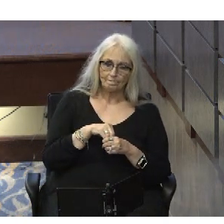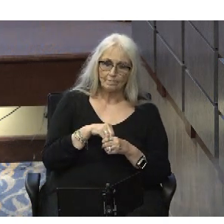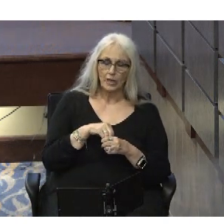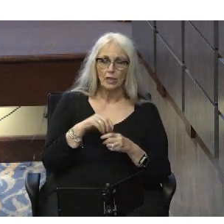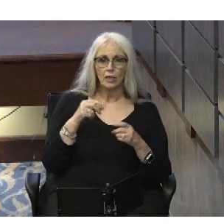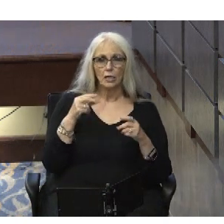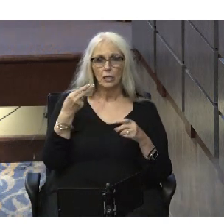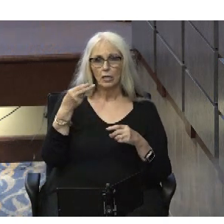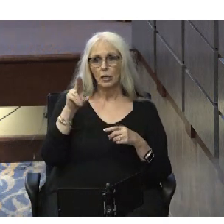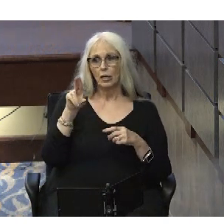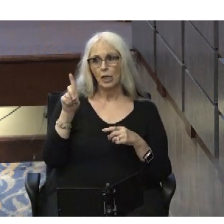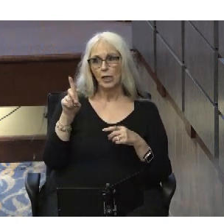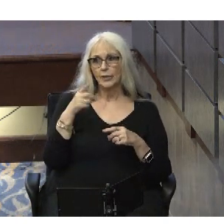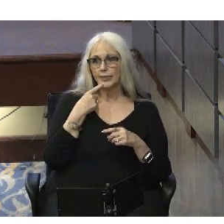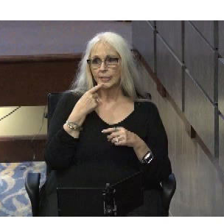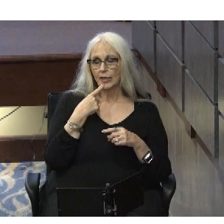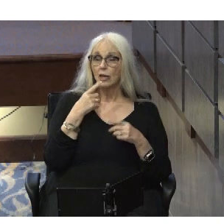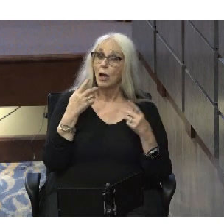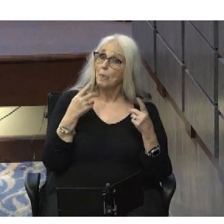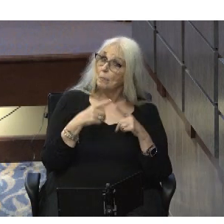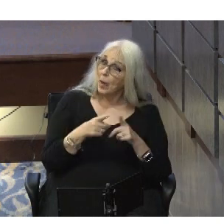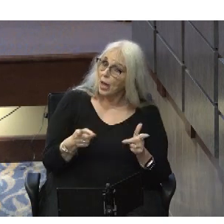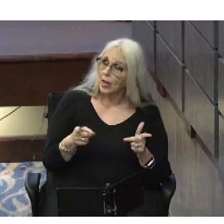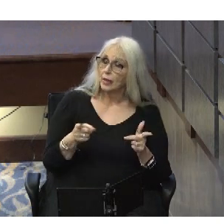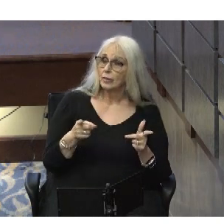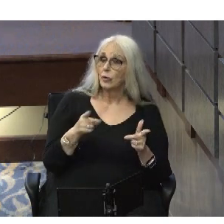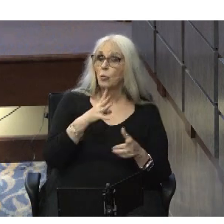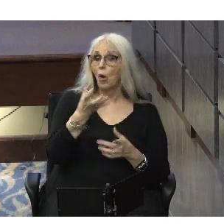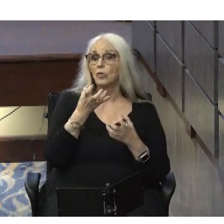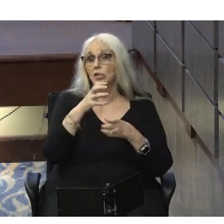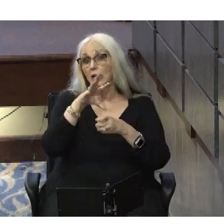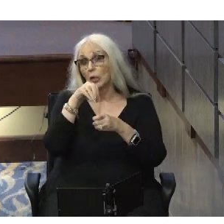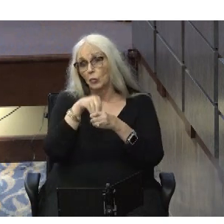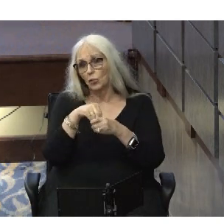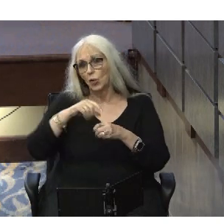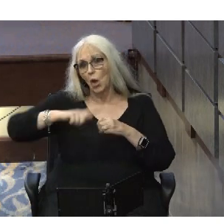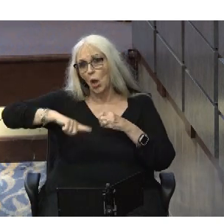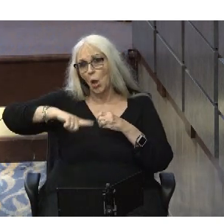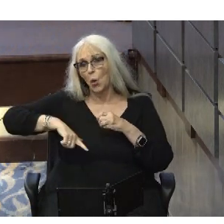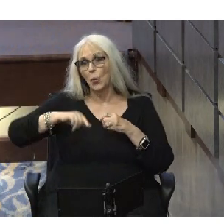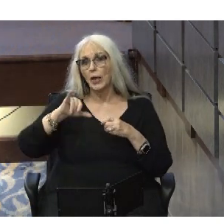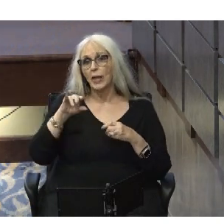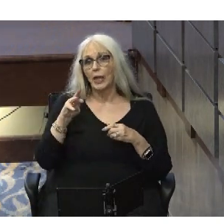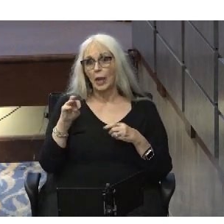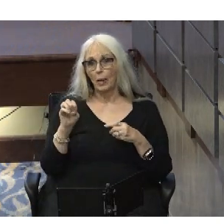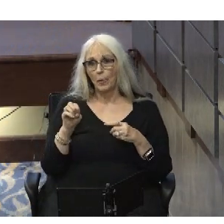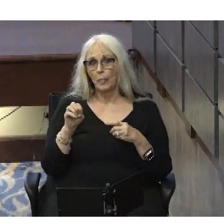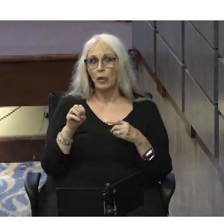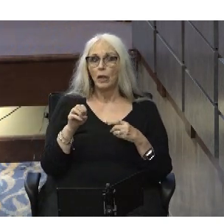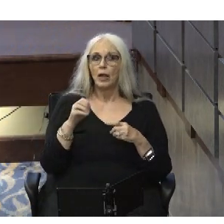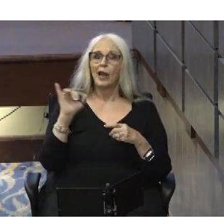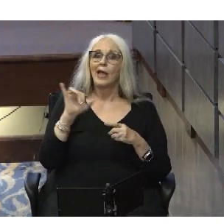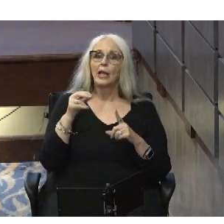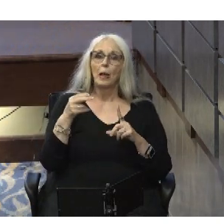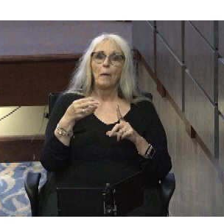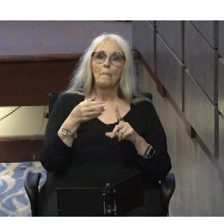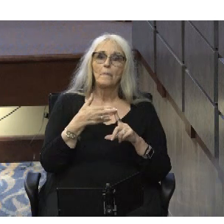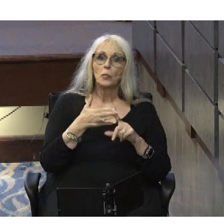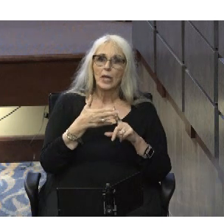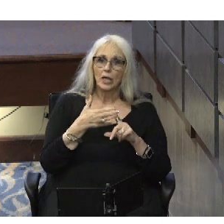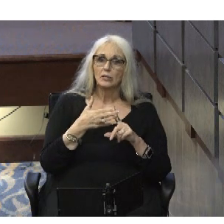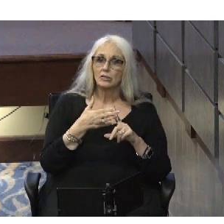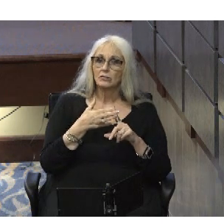HUD, federal government, but we also want to include those that are staying at low-income, low-budget motels, like the recent former Oak